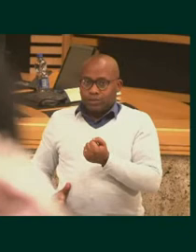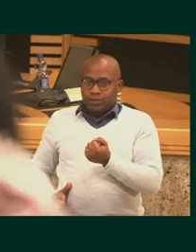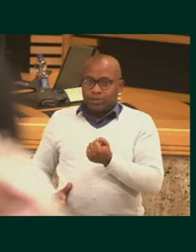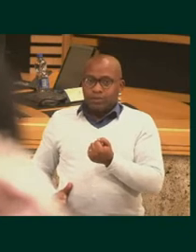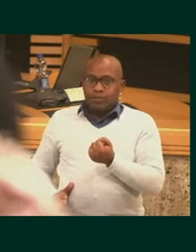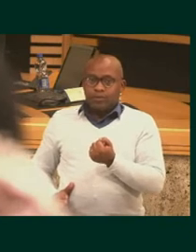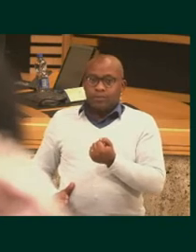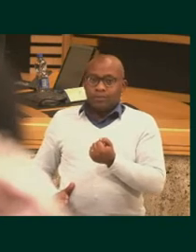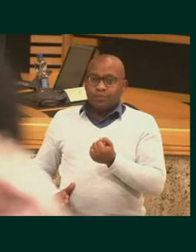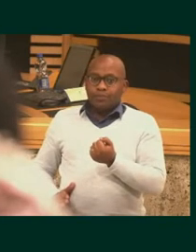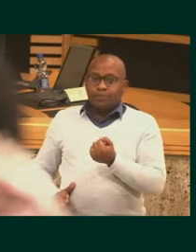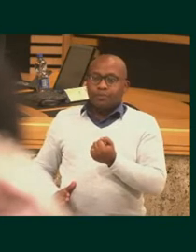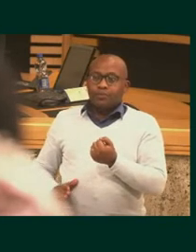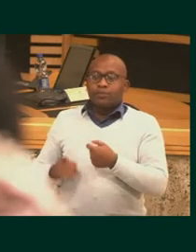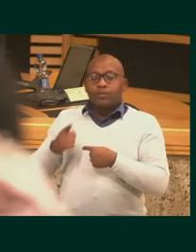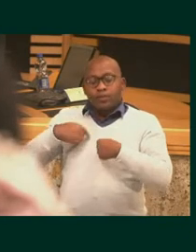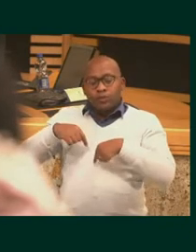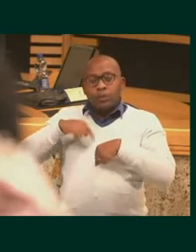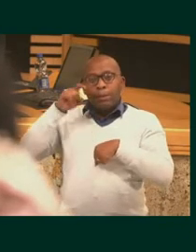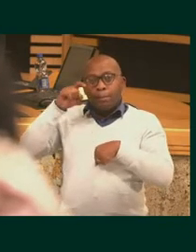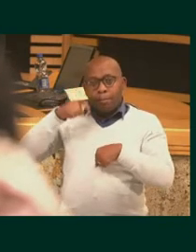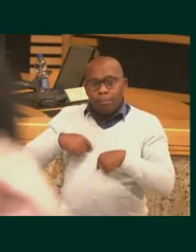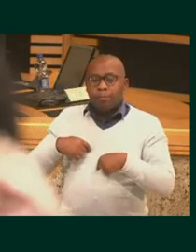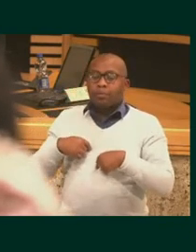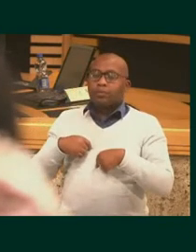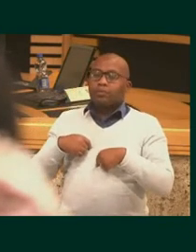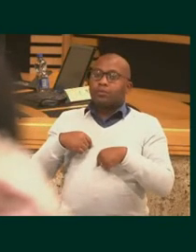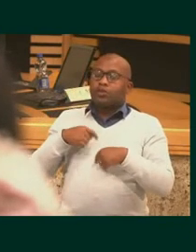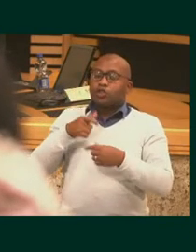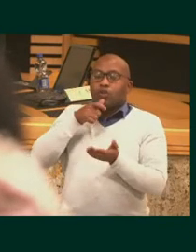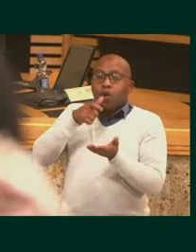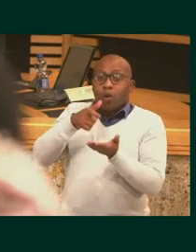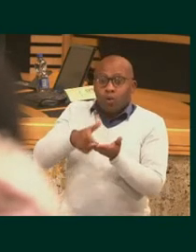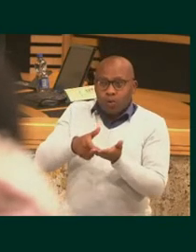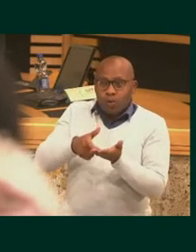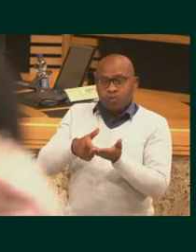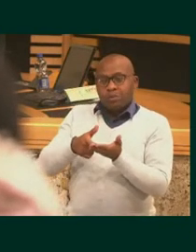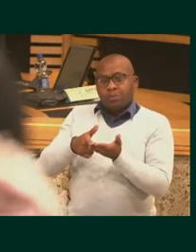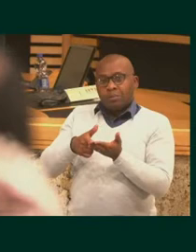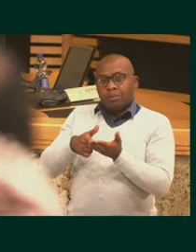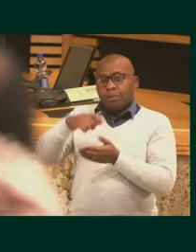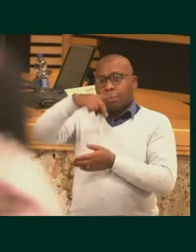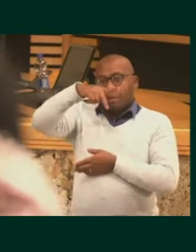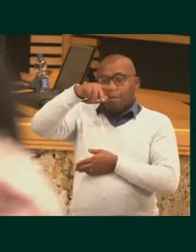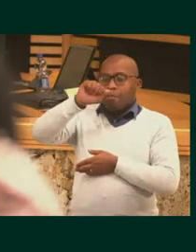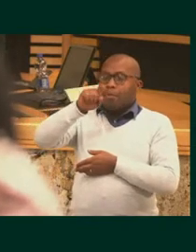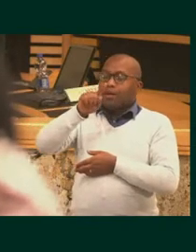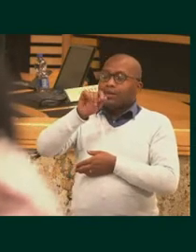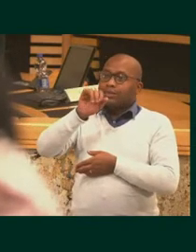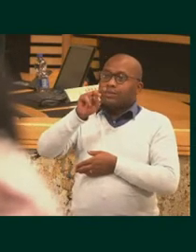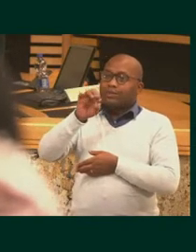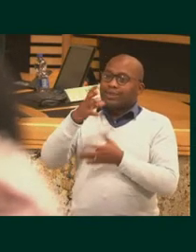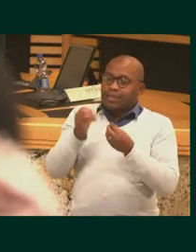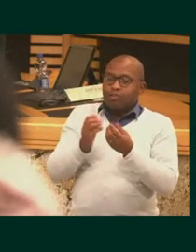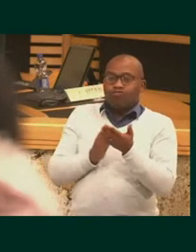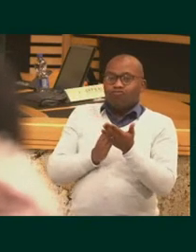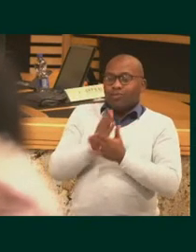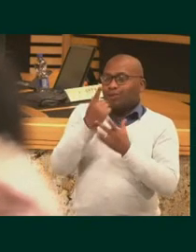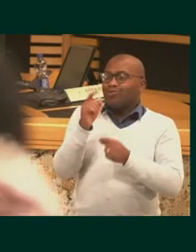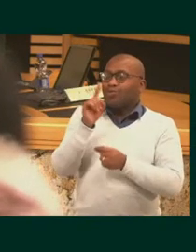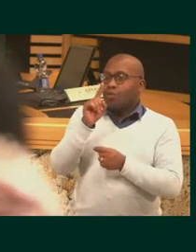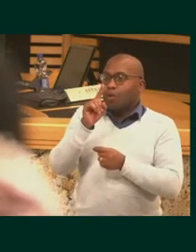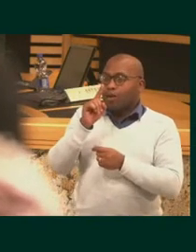affirm the Palestinian people have got the right to defend themselves against aggressors we